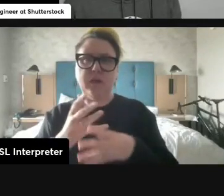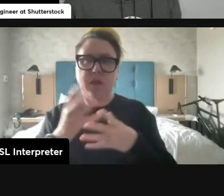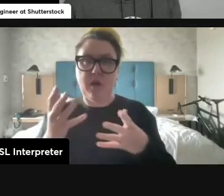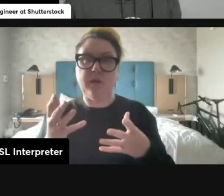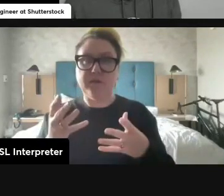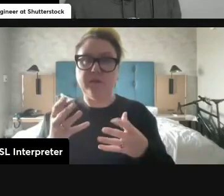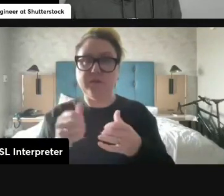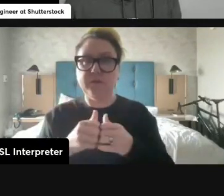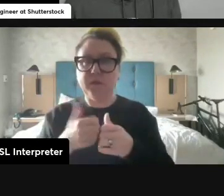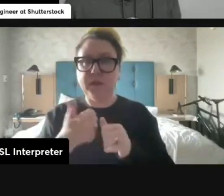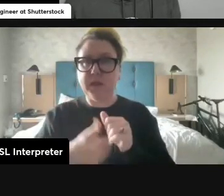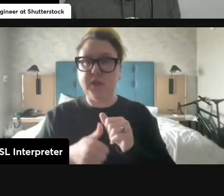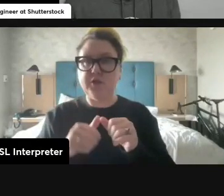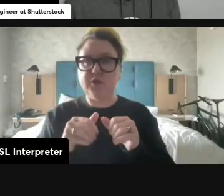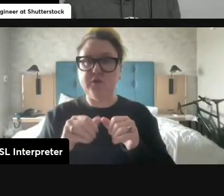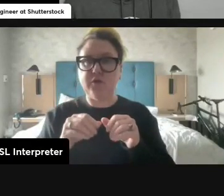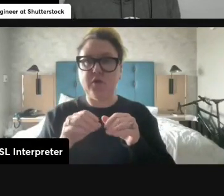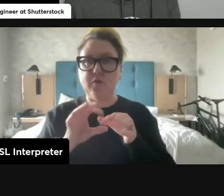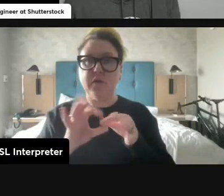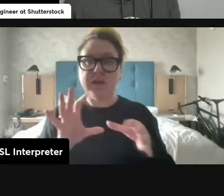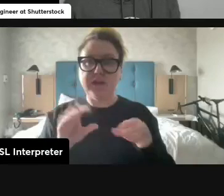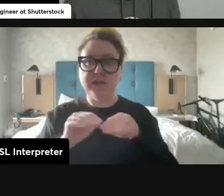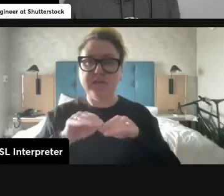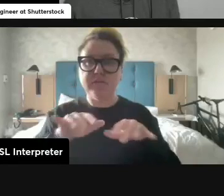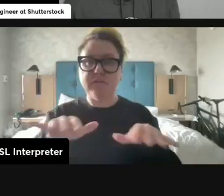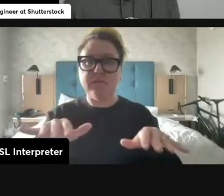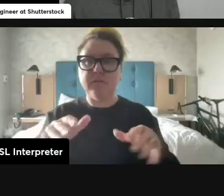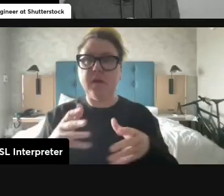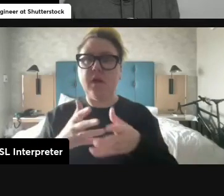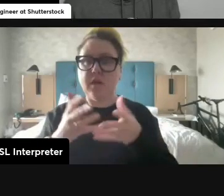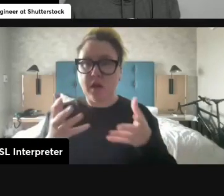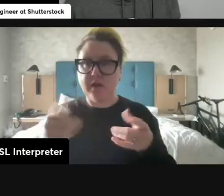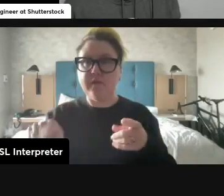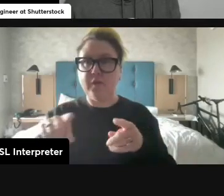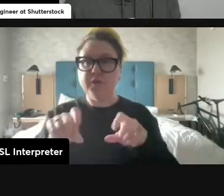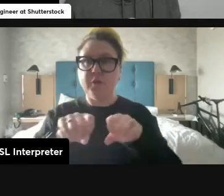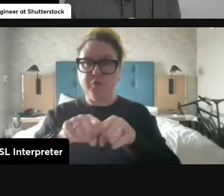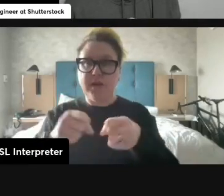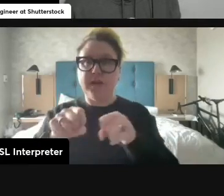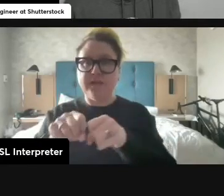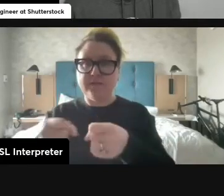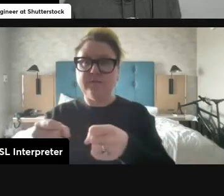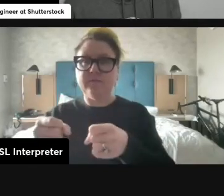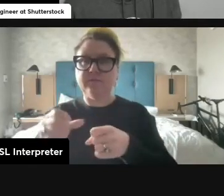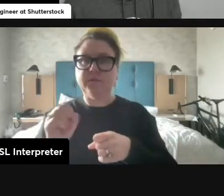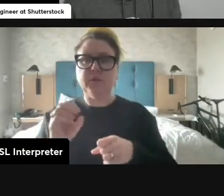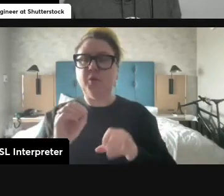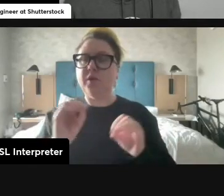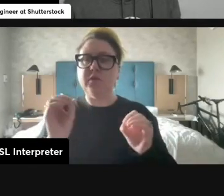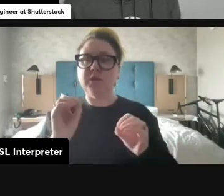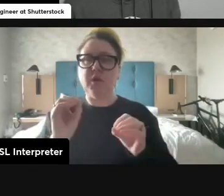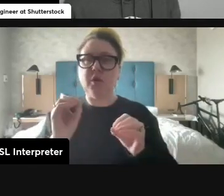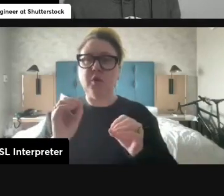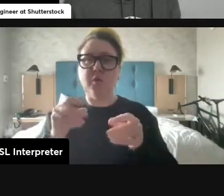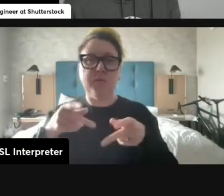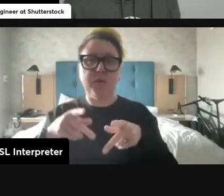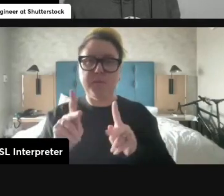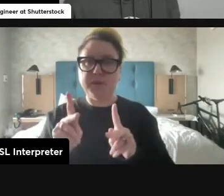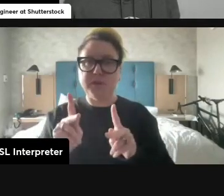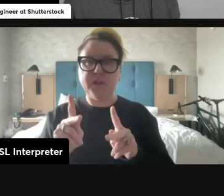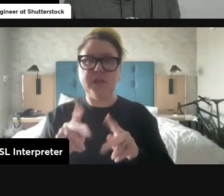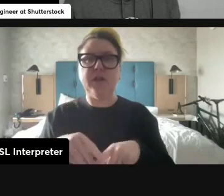tremendously with every release. And a lot of the releases are breaking, right? And so, there was no authentication or permissions, and there